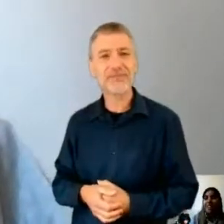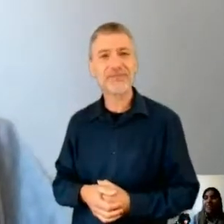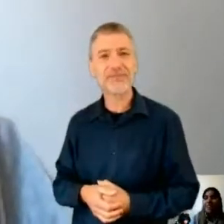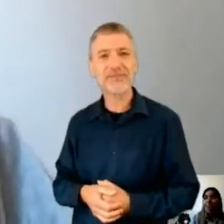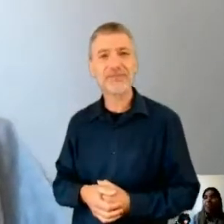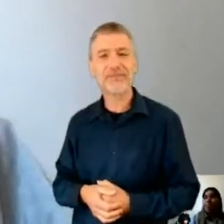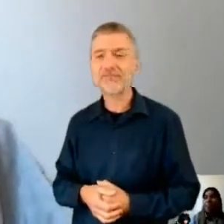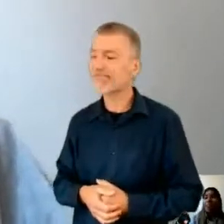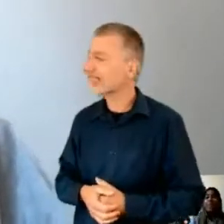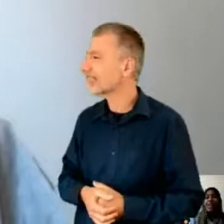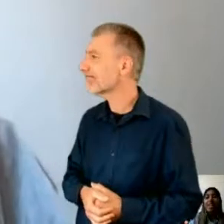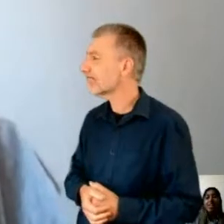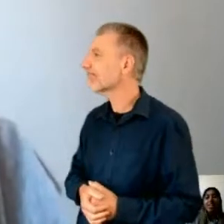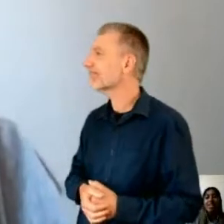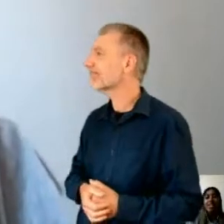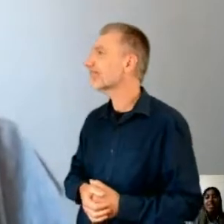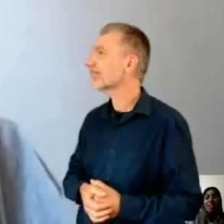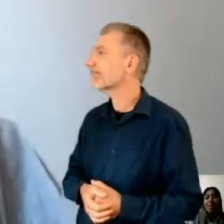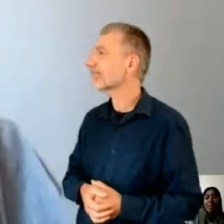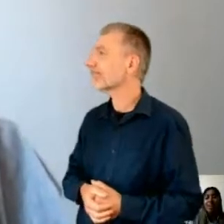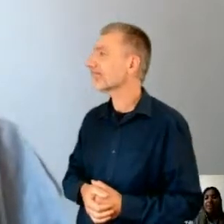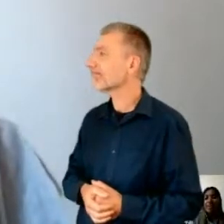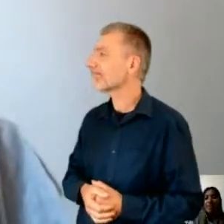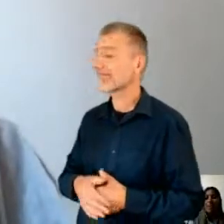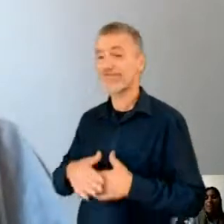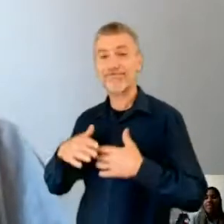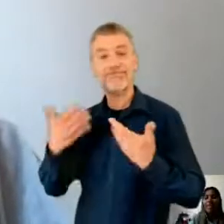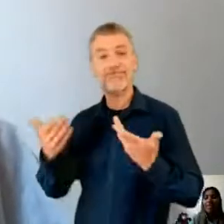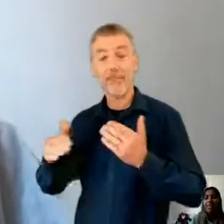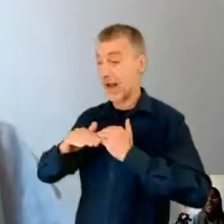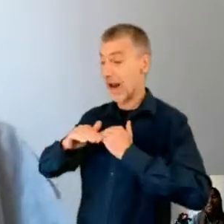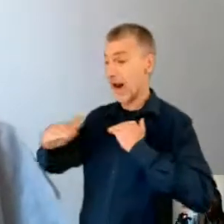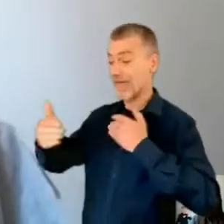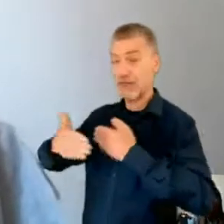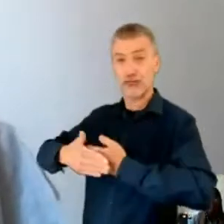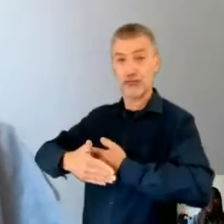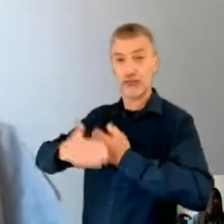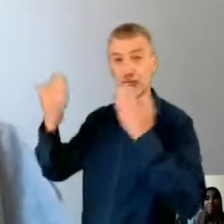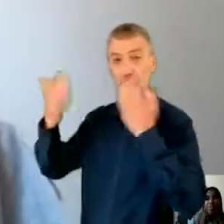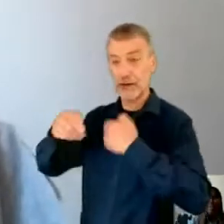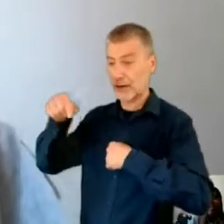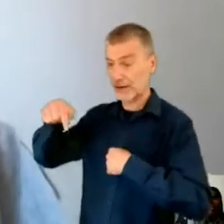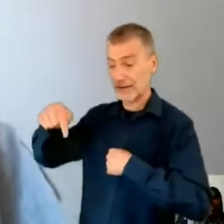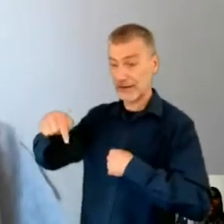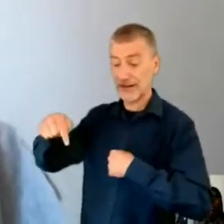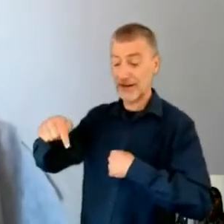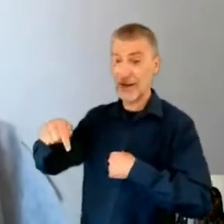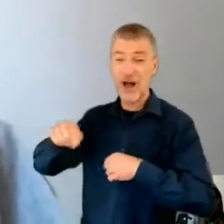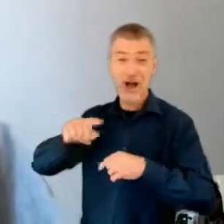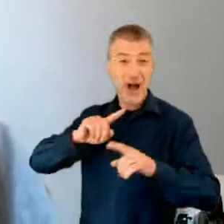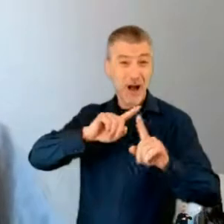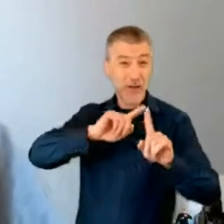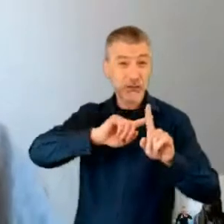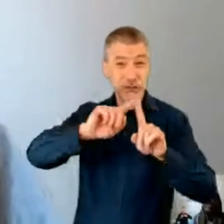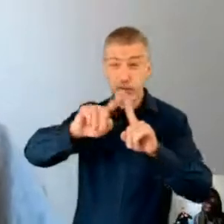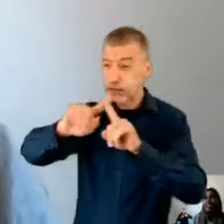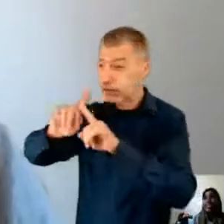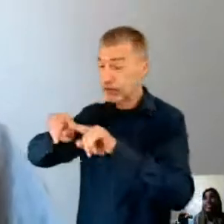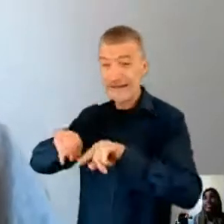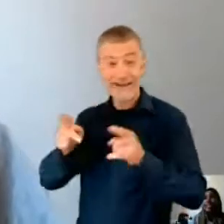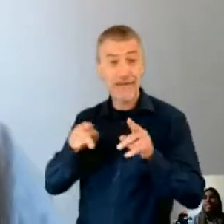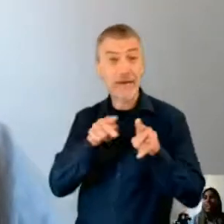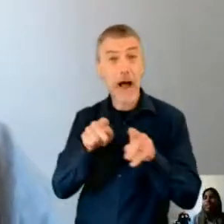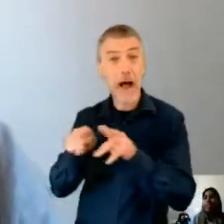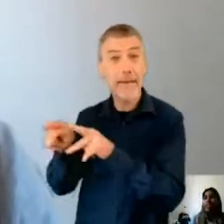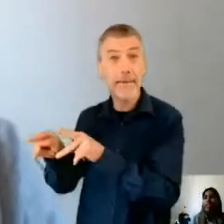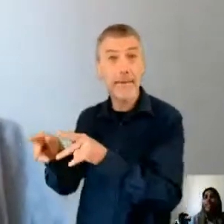So, well, with level crossings, there are so many different types of level crossings, and